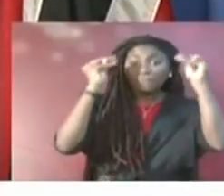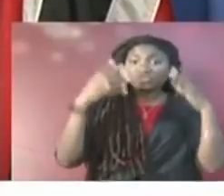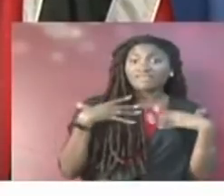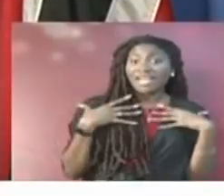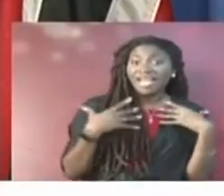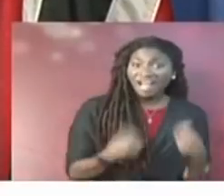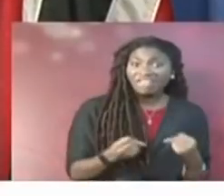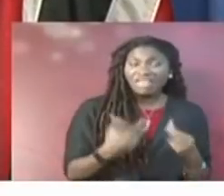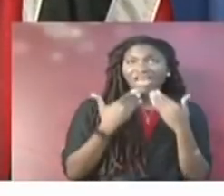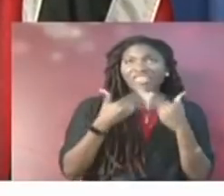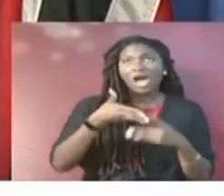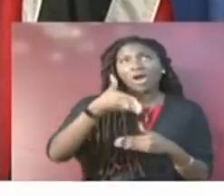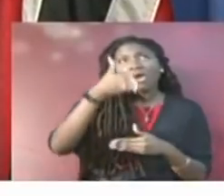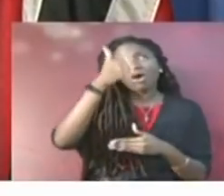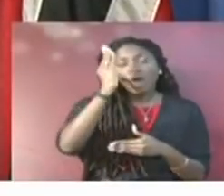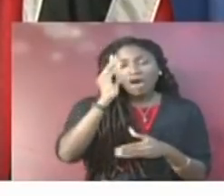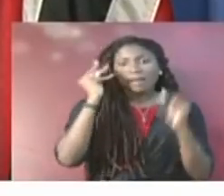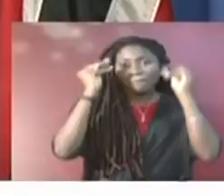Thank God they're there.